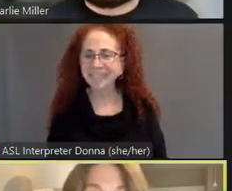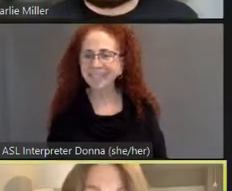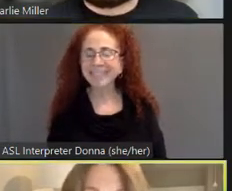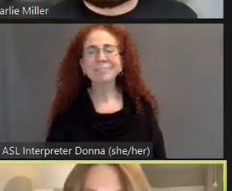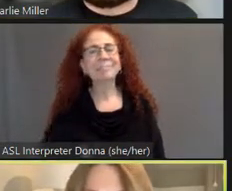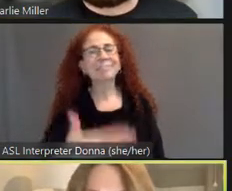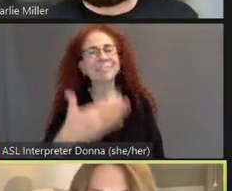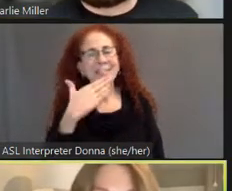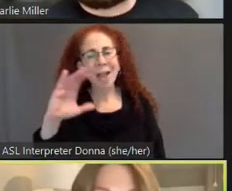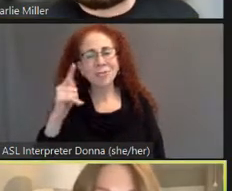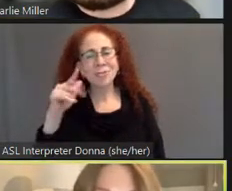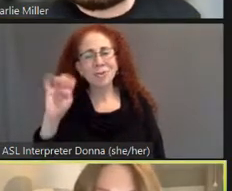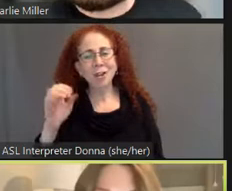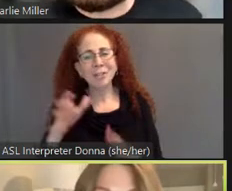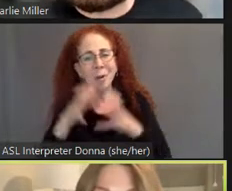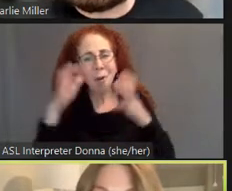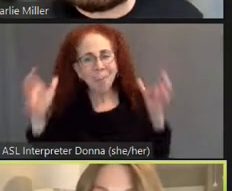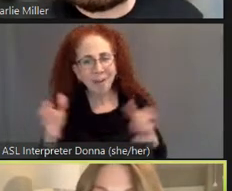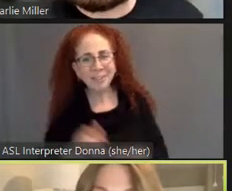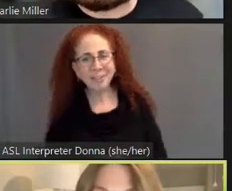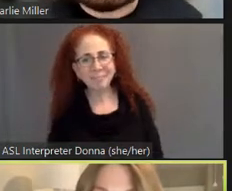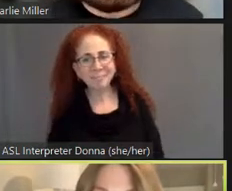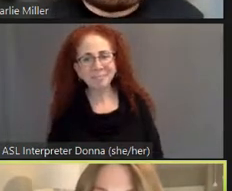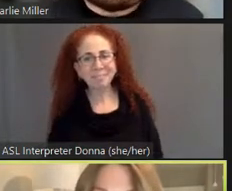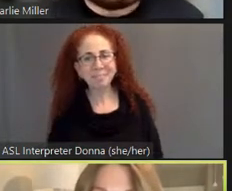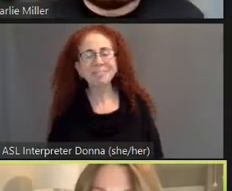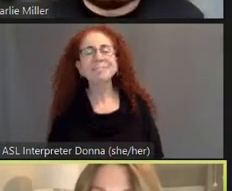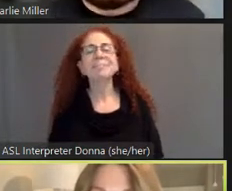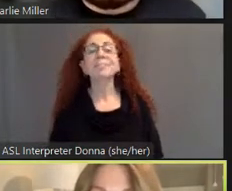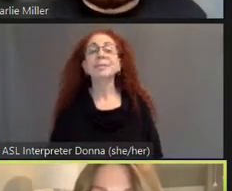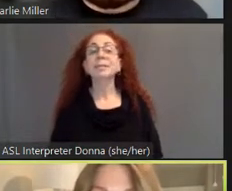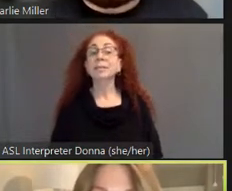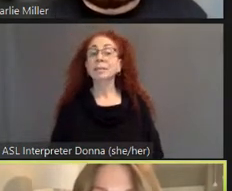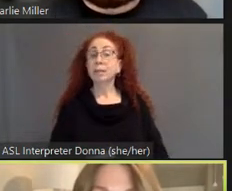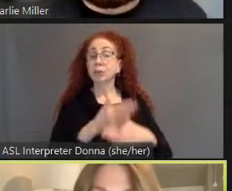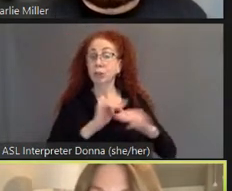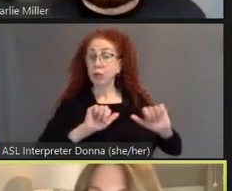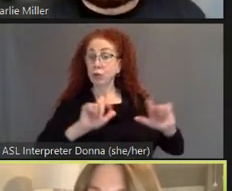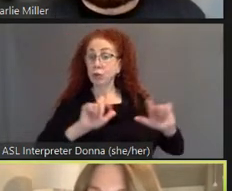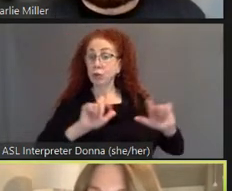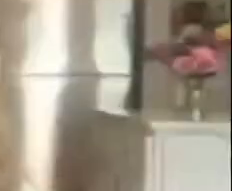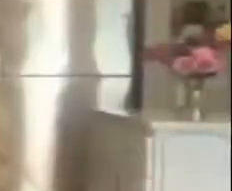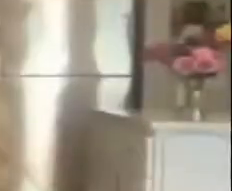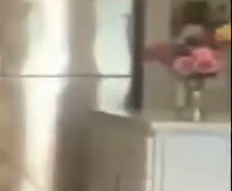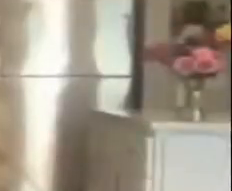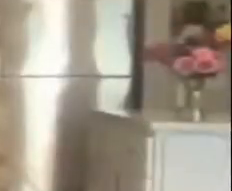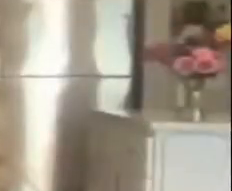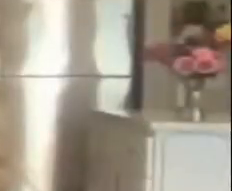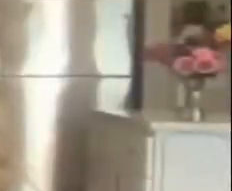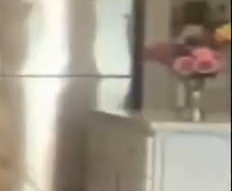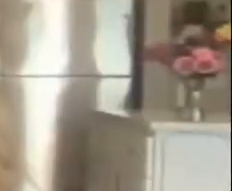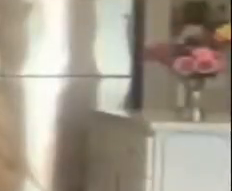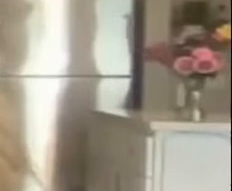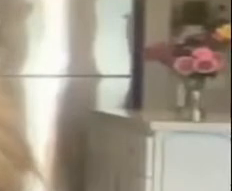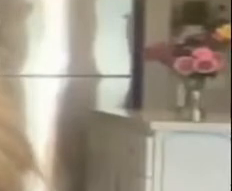Thank you so much, Charlie. So I'm going to share my screen.